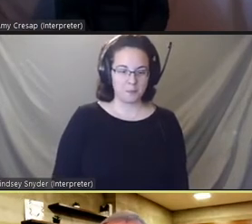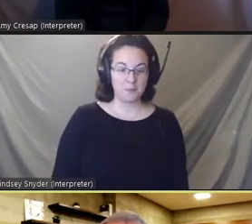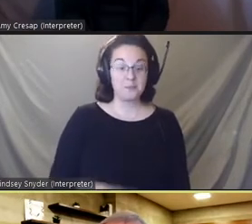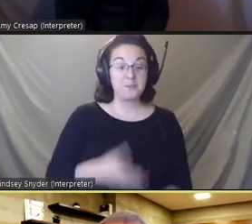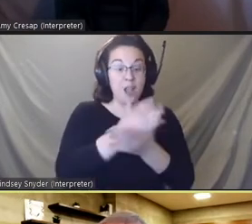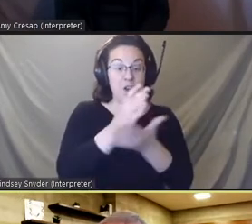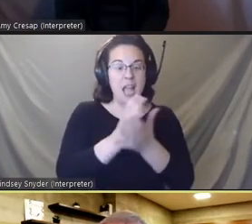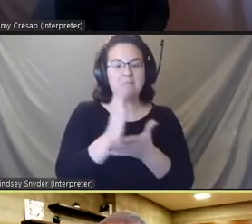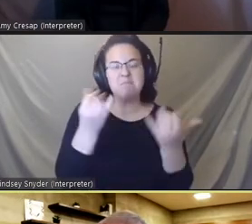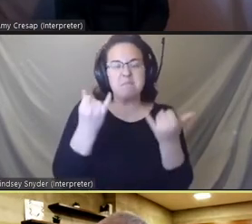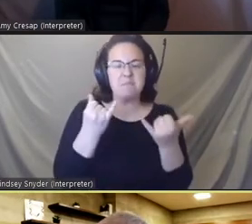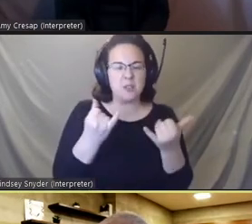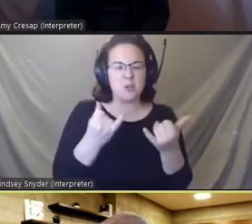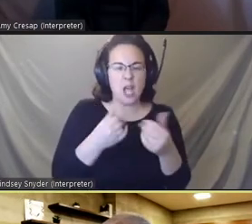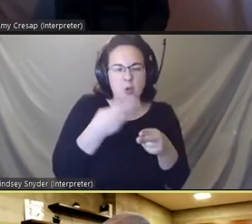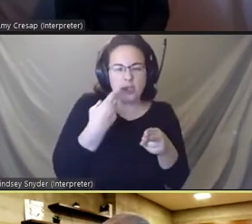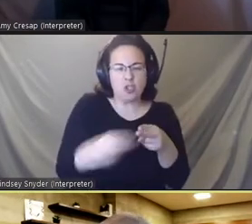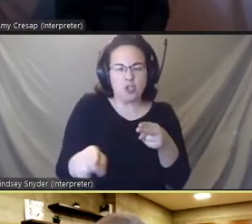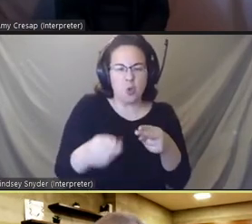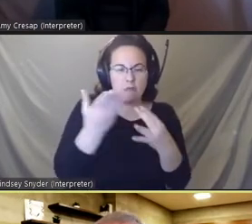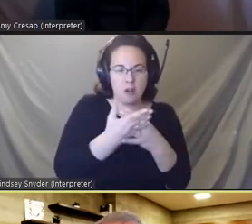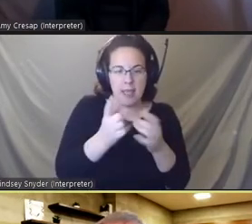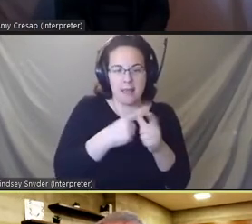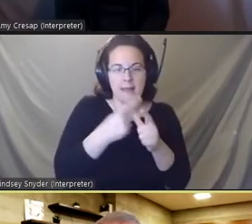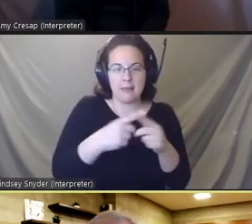All right, well, let's just take a quick break and we'll be right back.